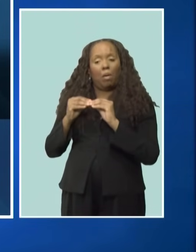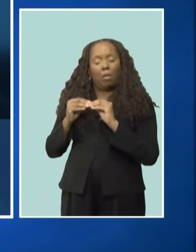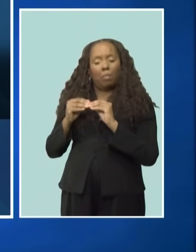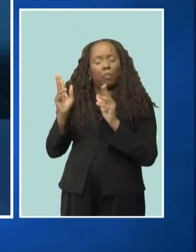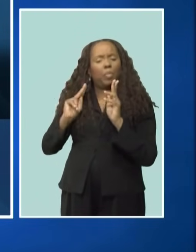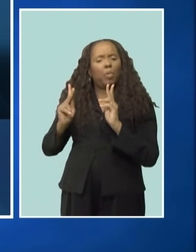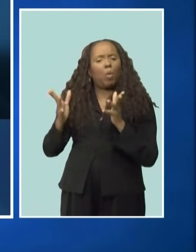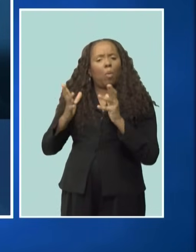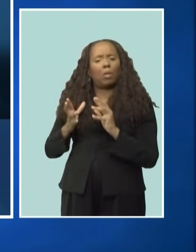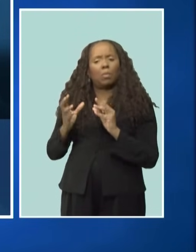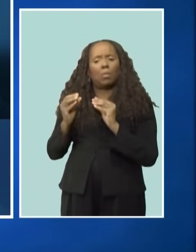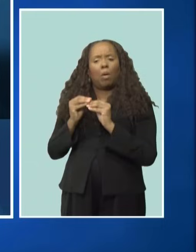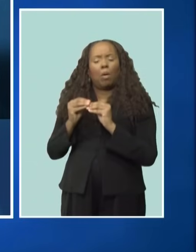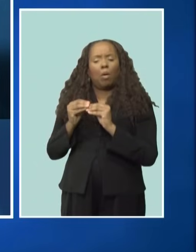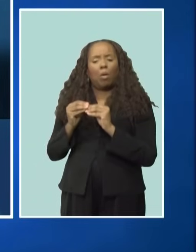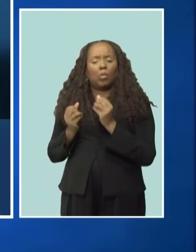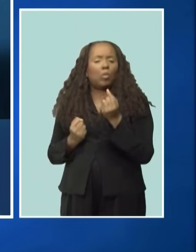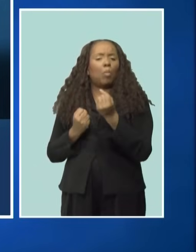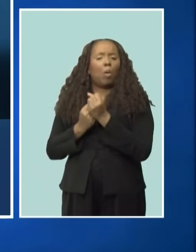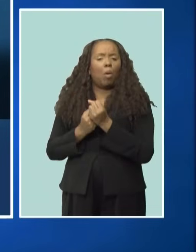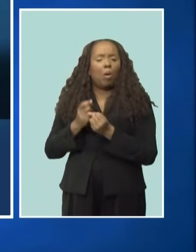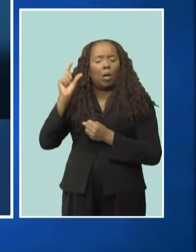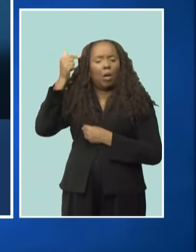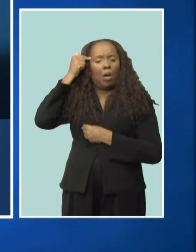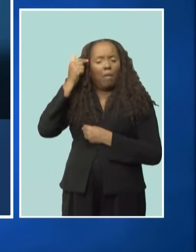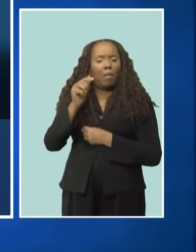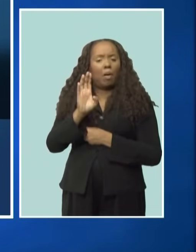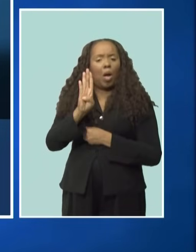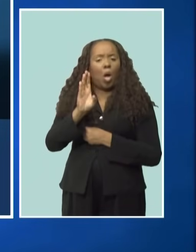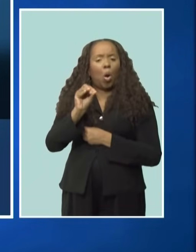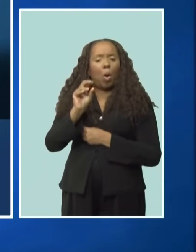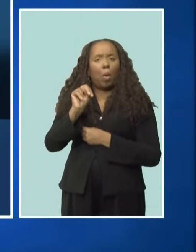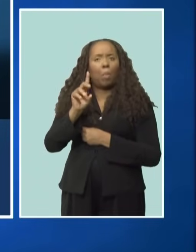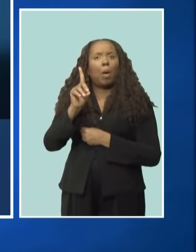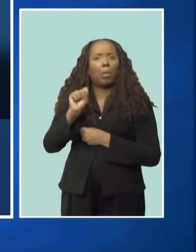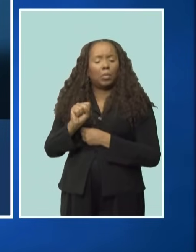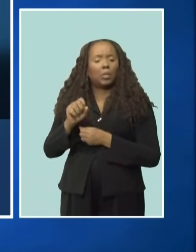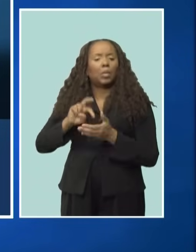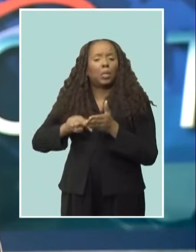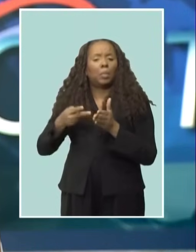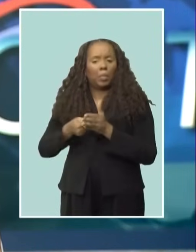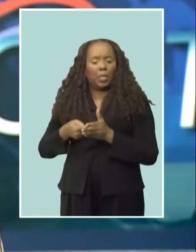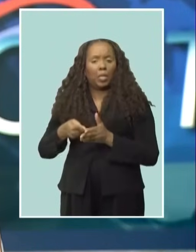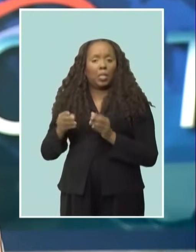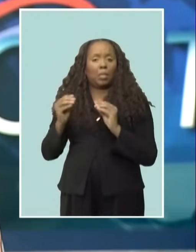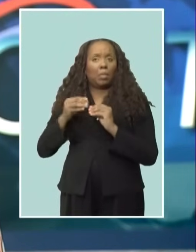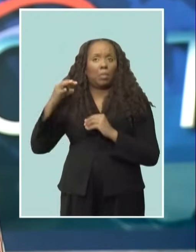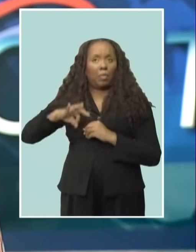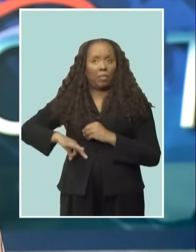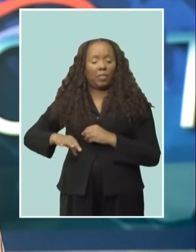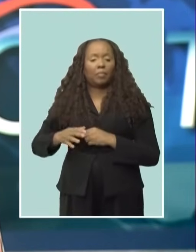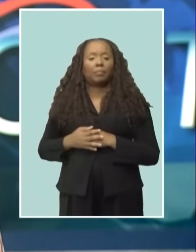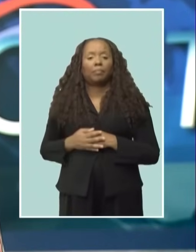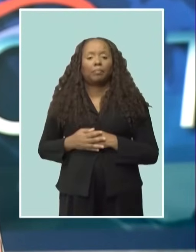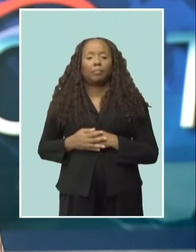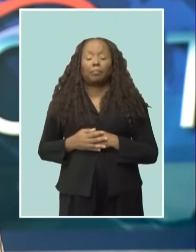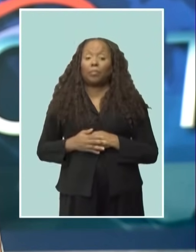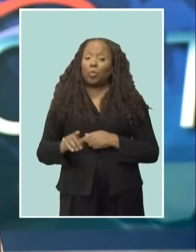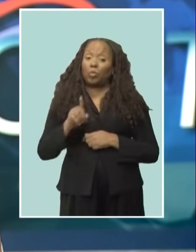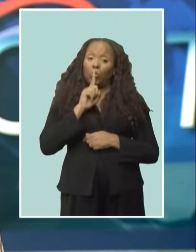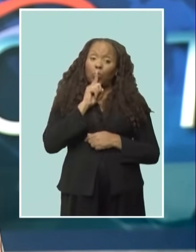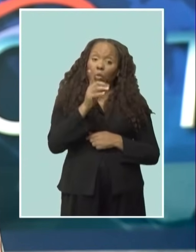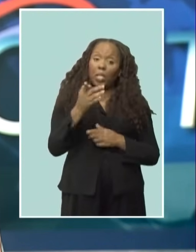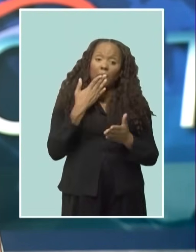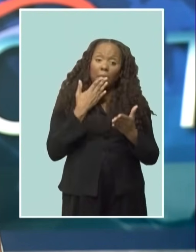a sign that confidence in the local bond markets is rebounding quickly. Very good news. That's the word